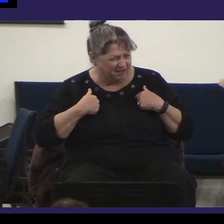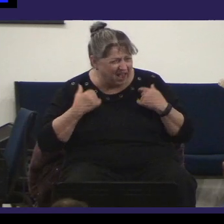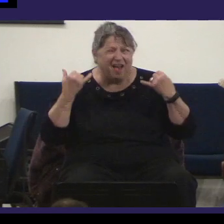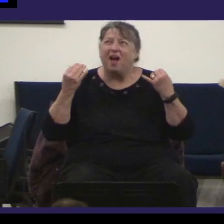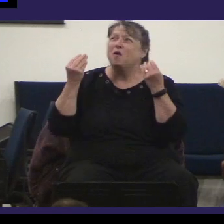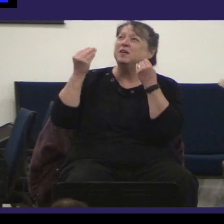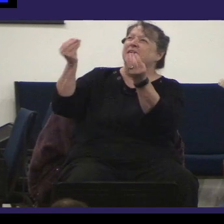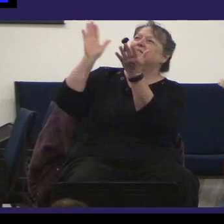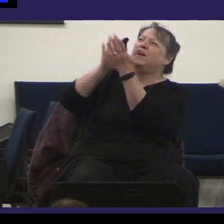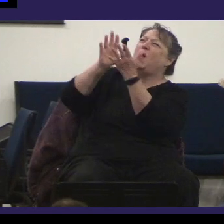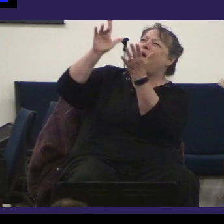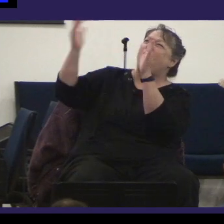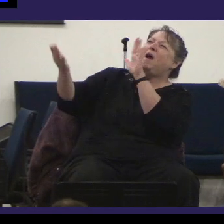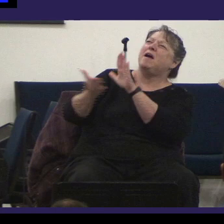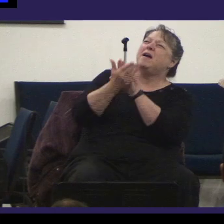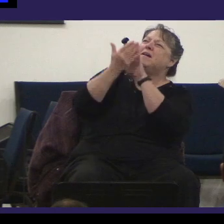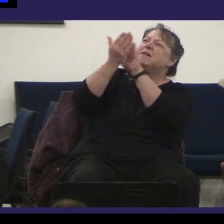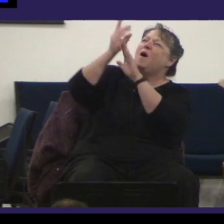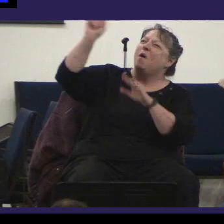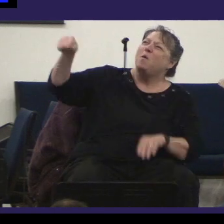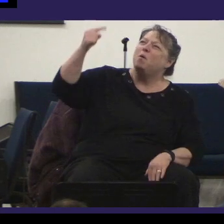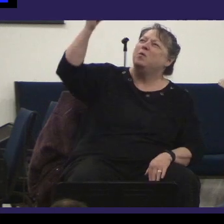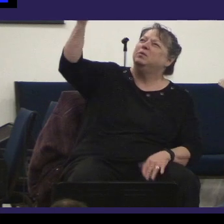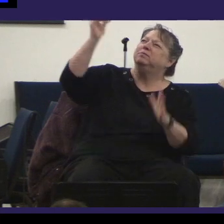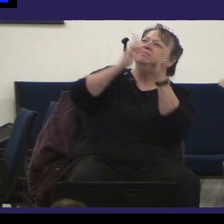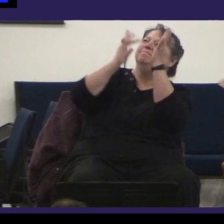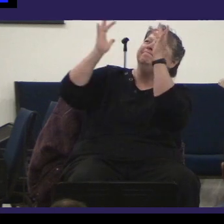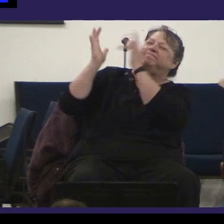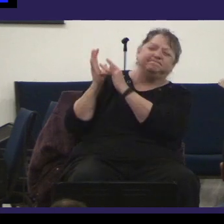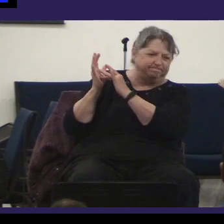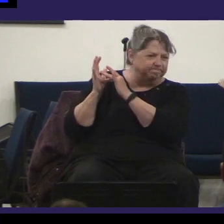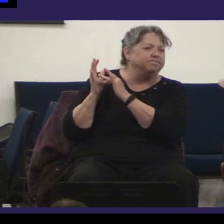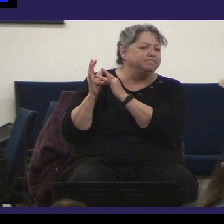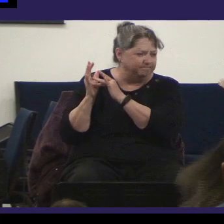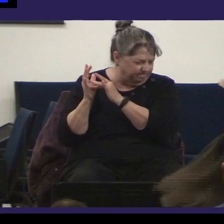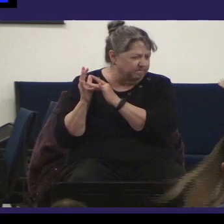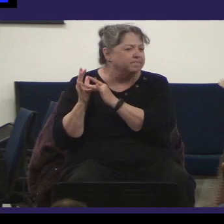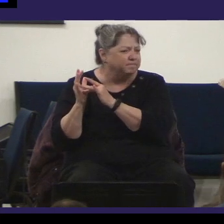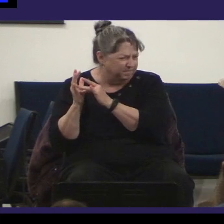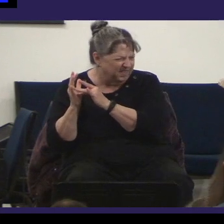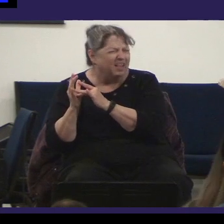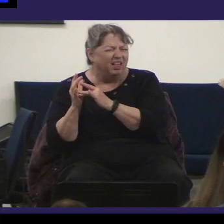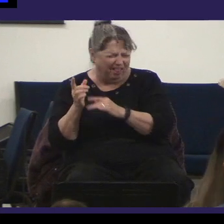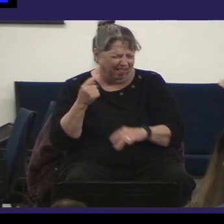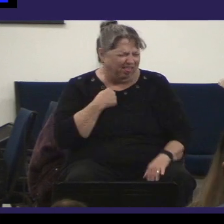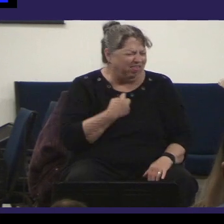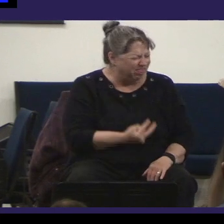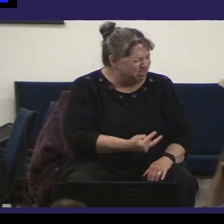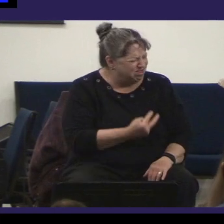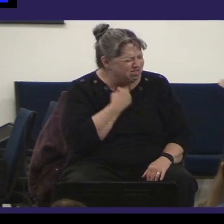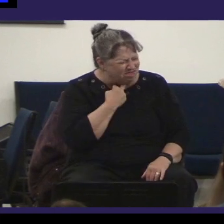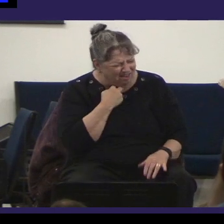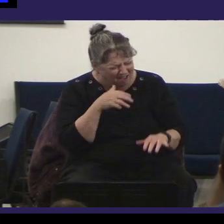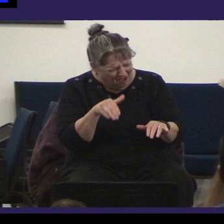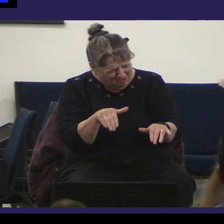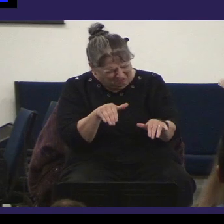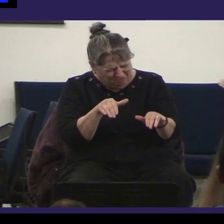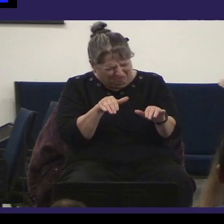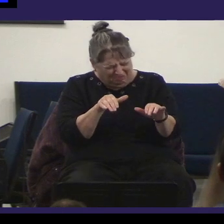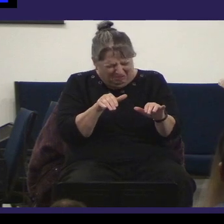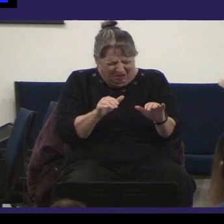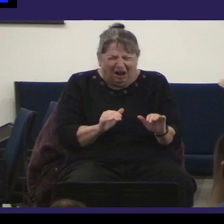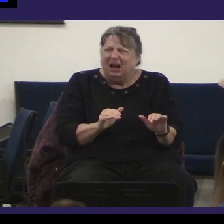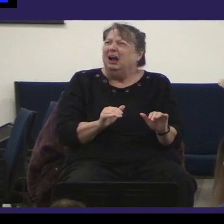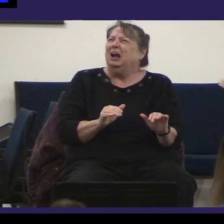and praise? Nobody but Jesus. Who rescued me from that grave?